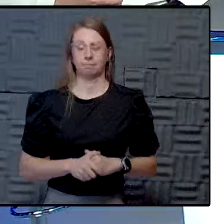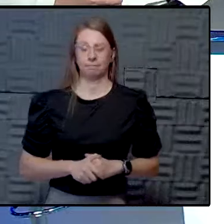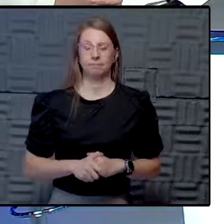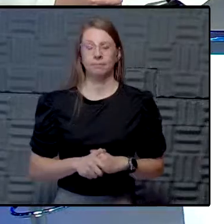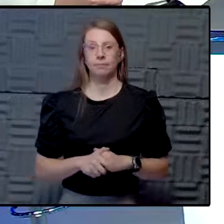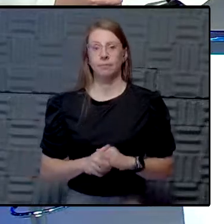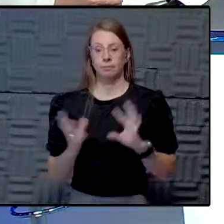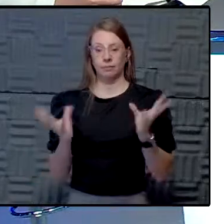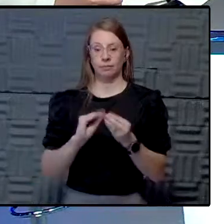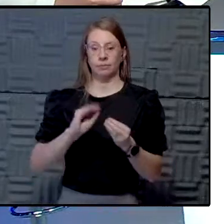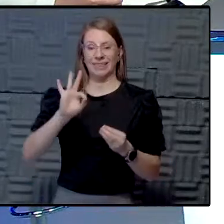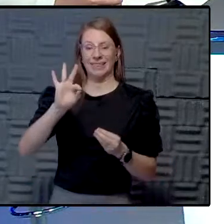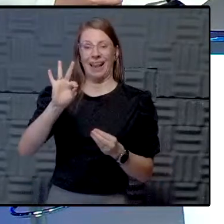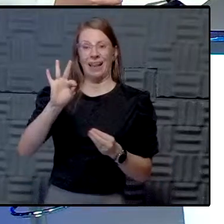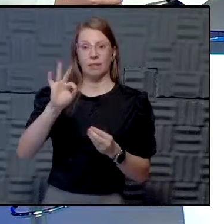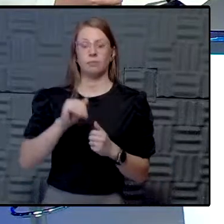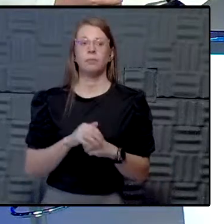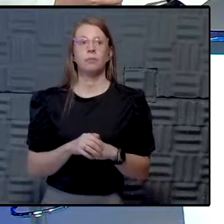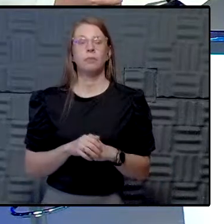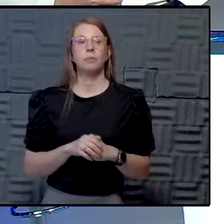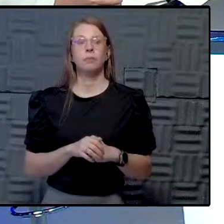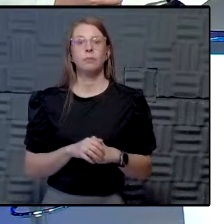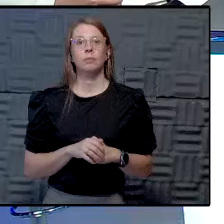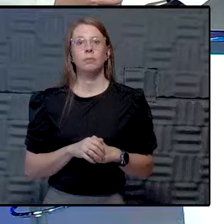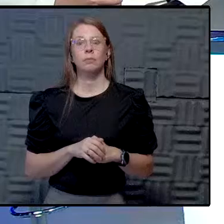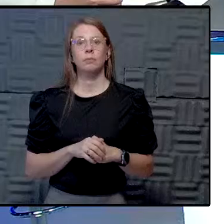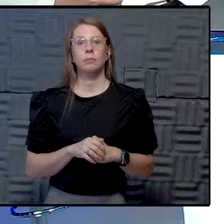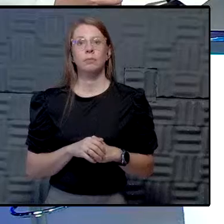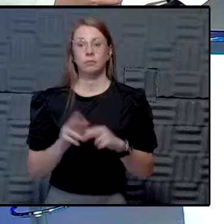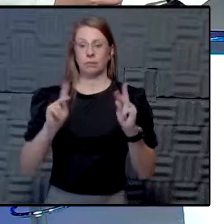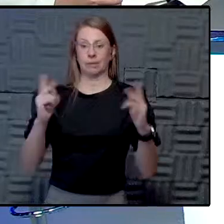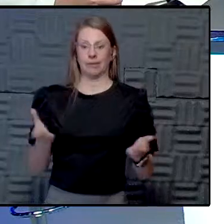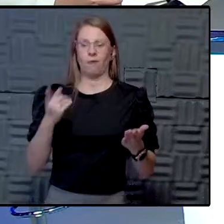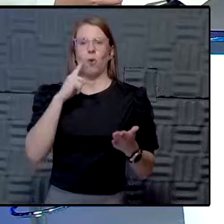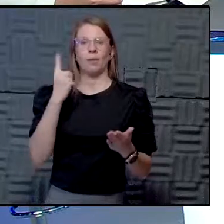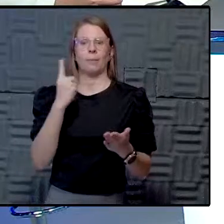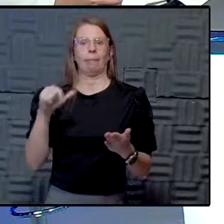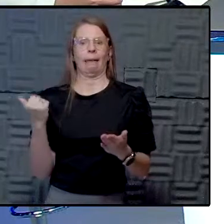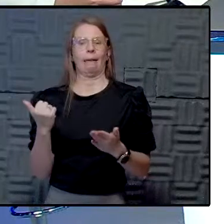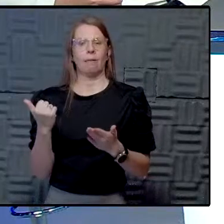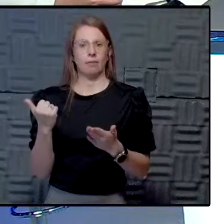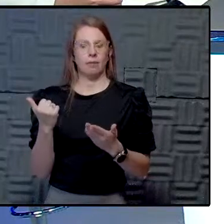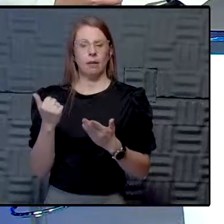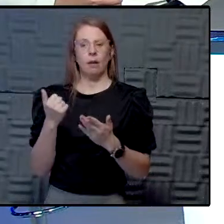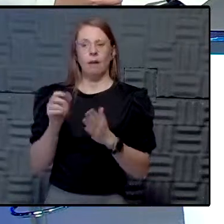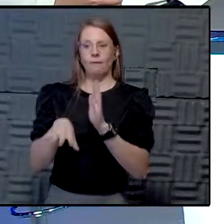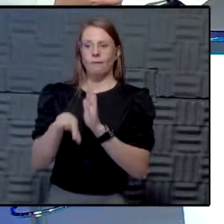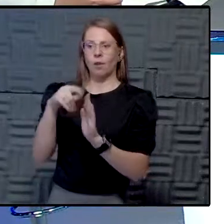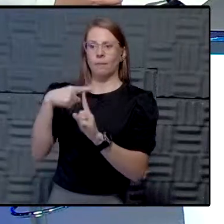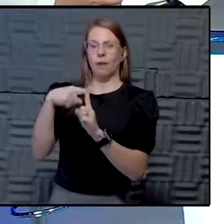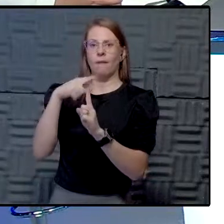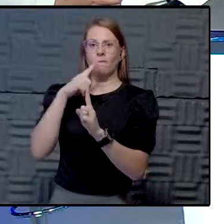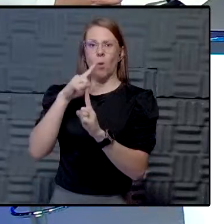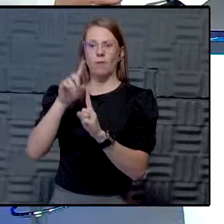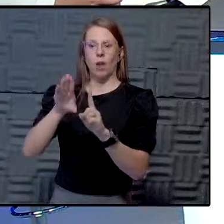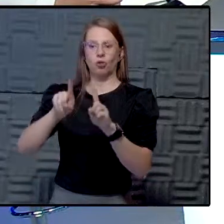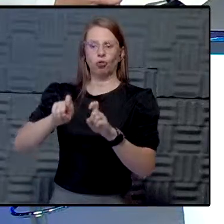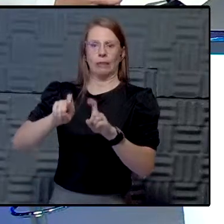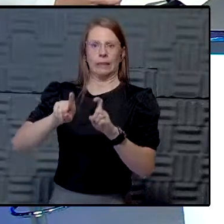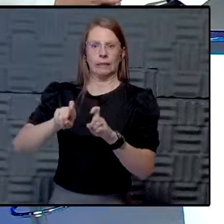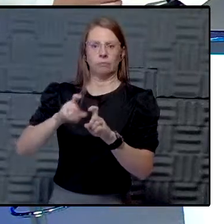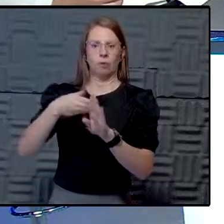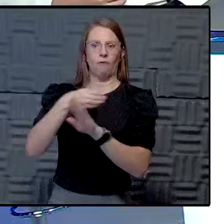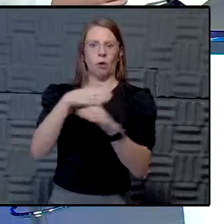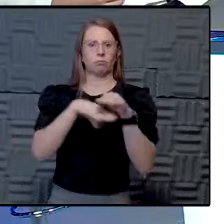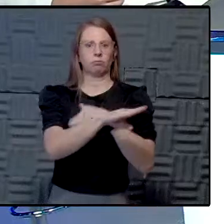the 9, a number of those people are they're here for something else. We just happen to find they're positive on their admission screen. Yeah. So